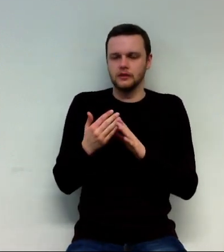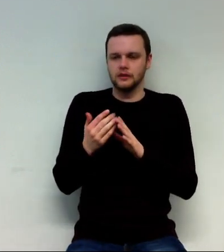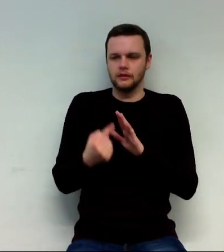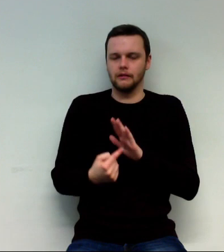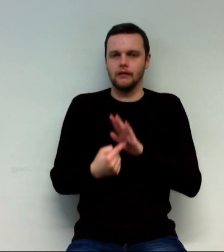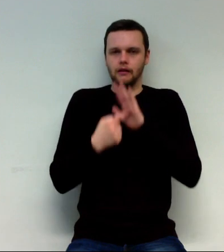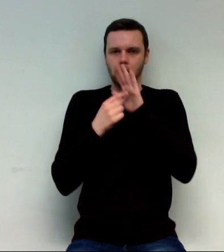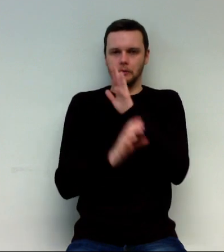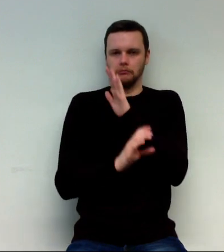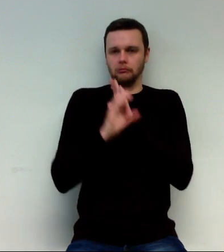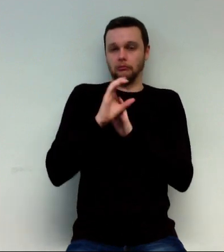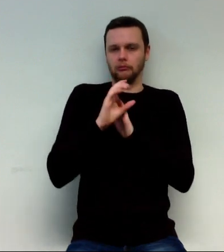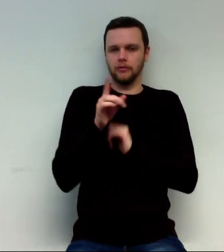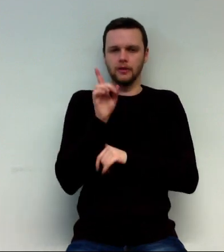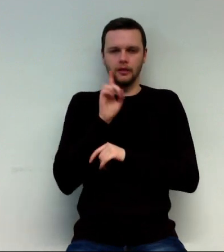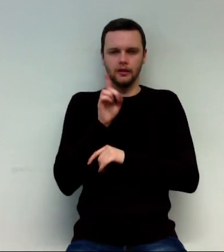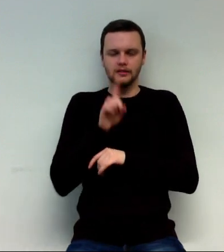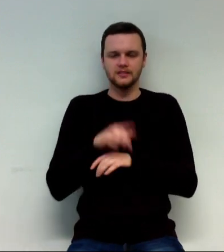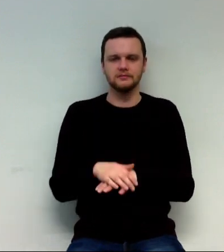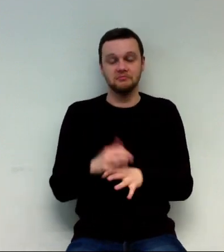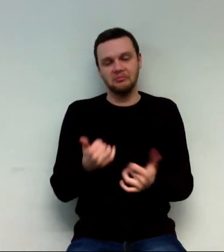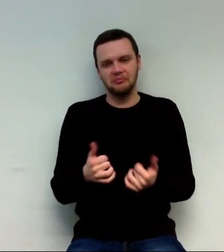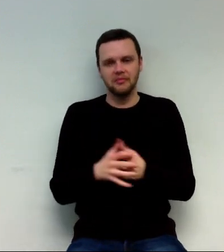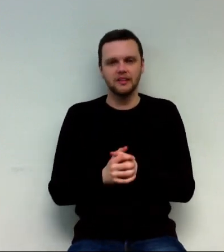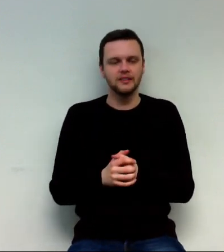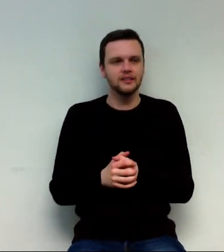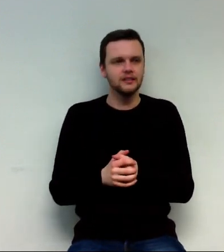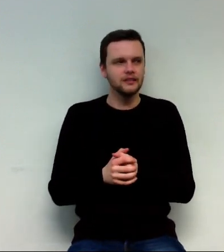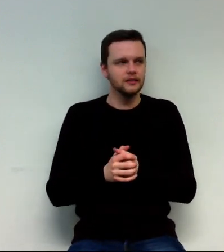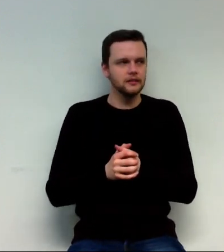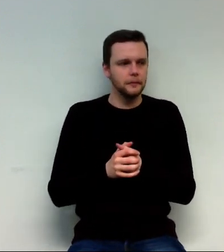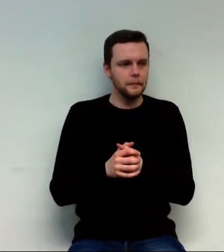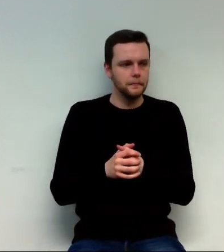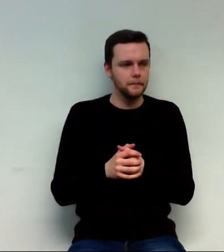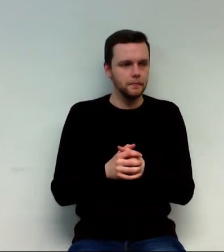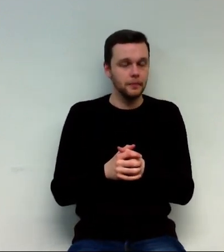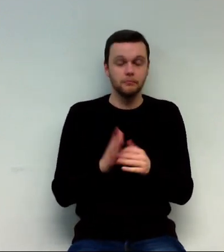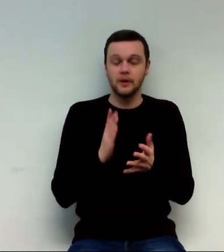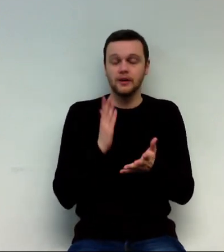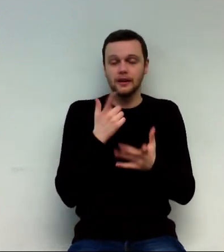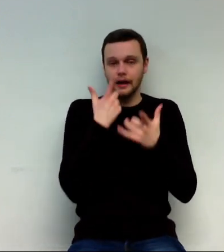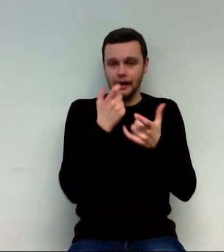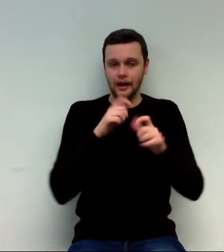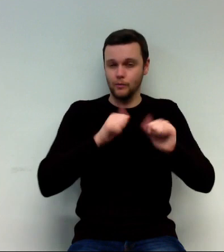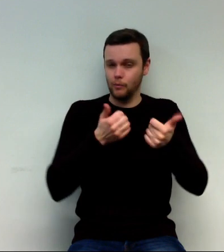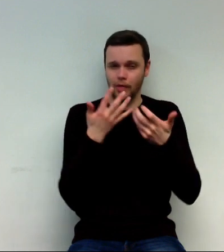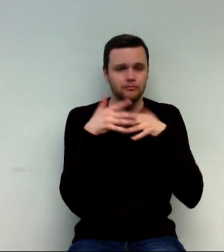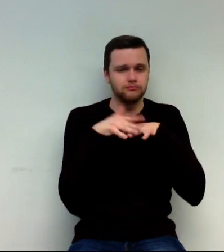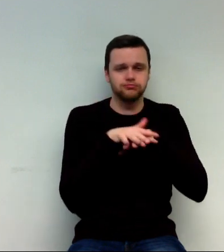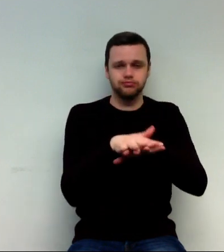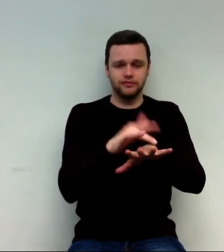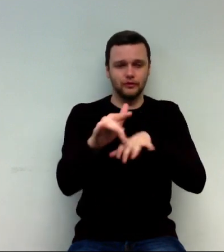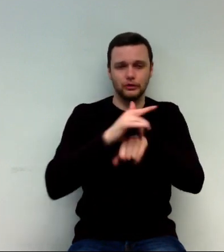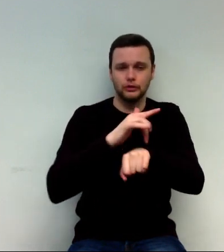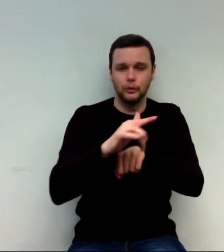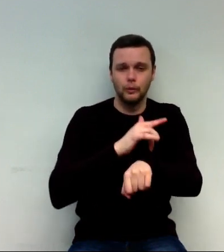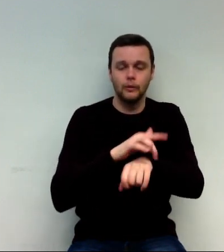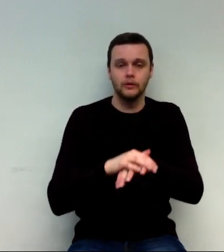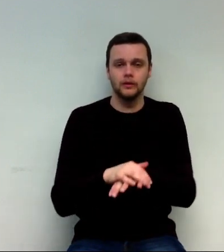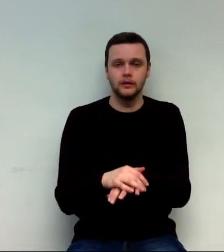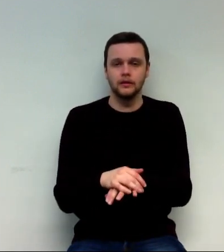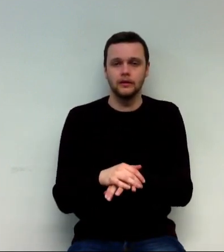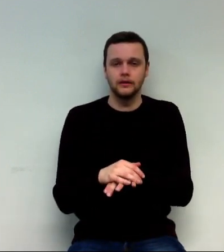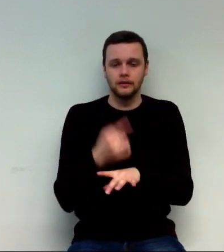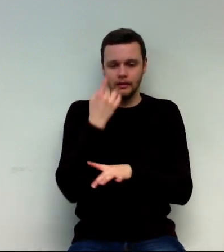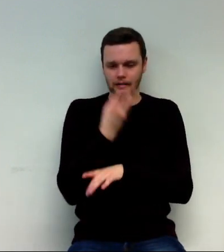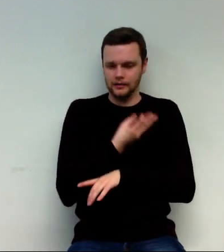class woman. Less like Queer Eye. But you say it can be really well integrated into the show. And I think maybe some people may, when they first